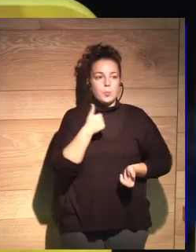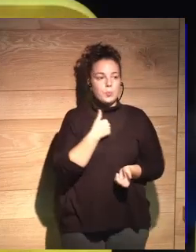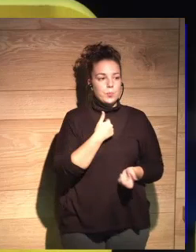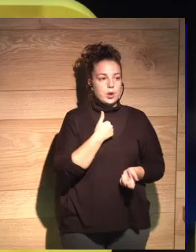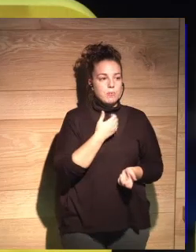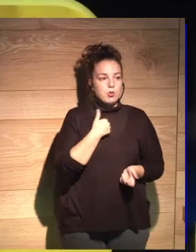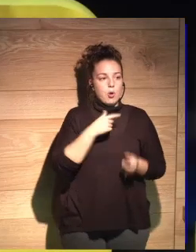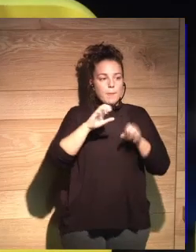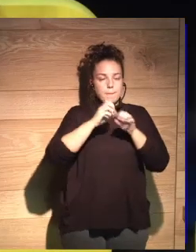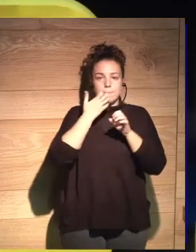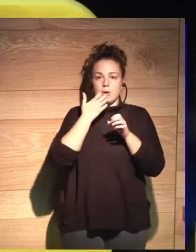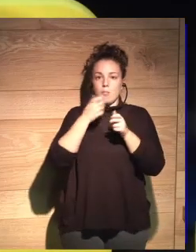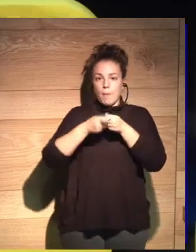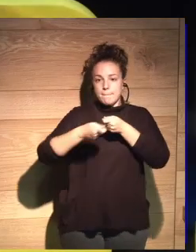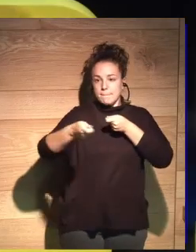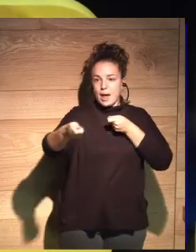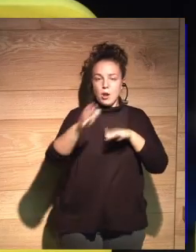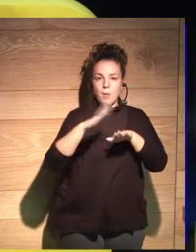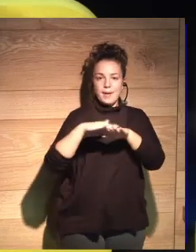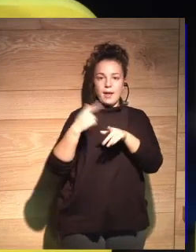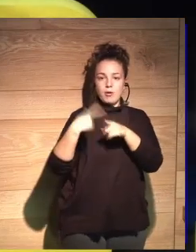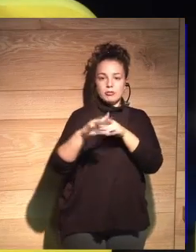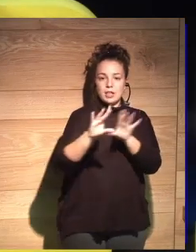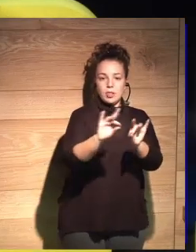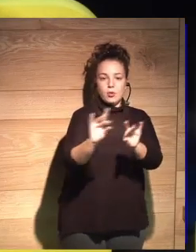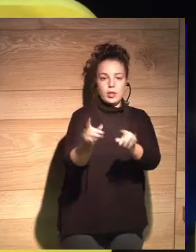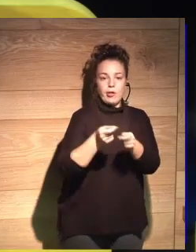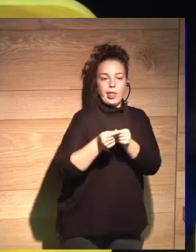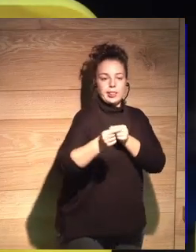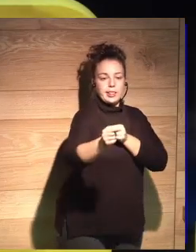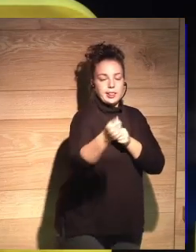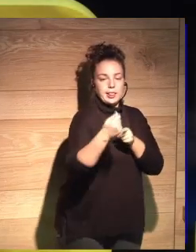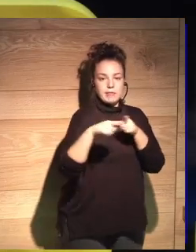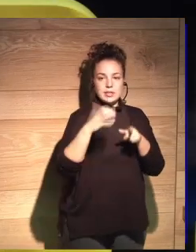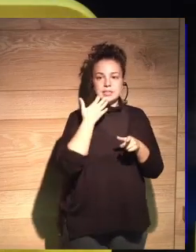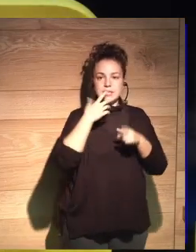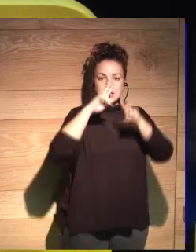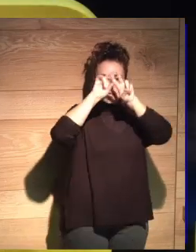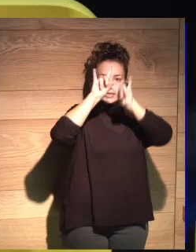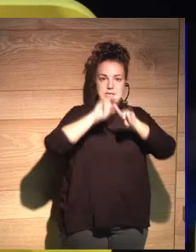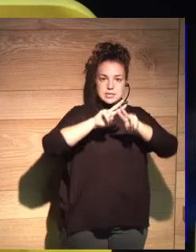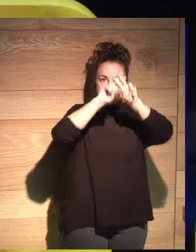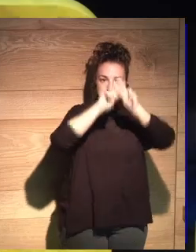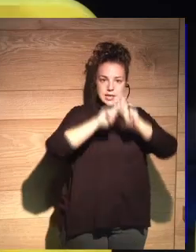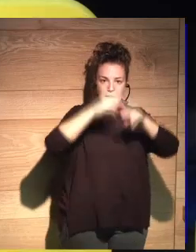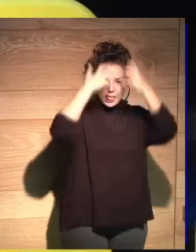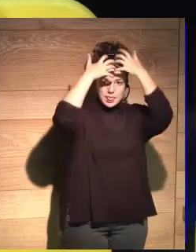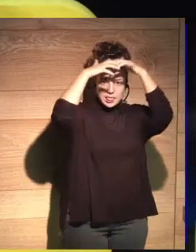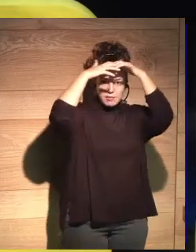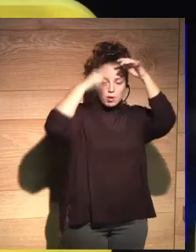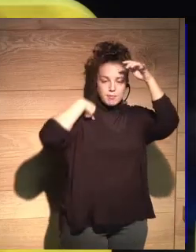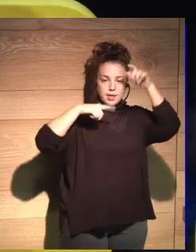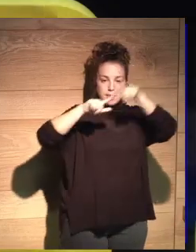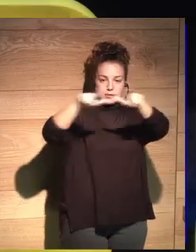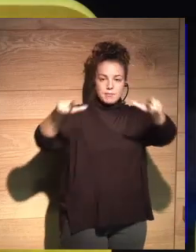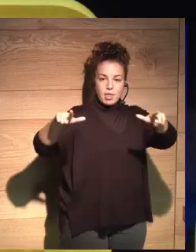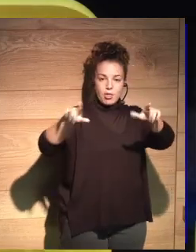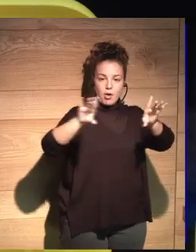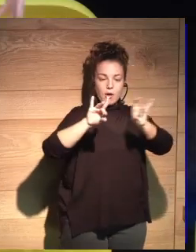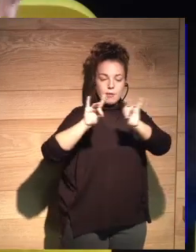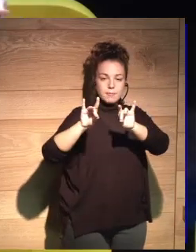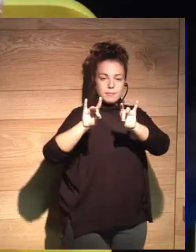distance, if you did a brain scan, you would see that my representation of space would change. My egocentric space, the space